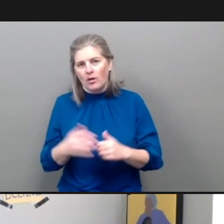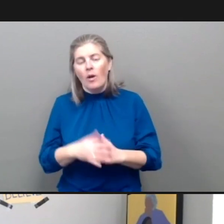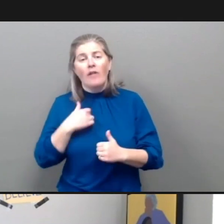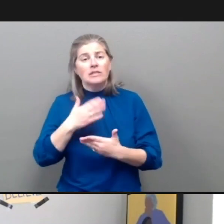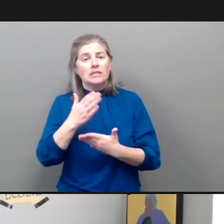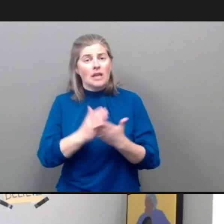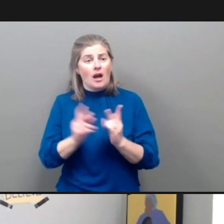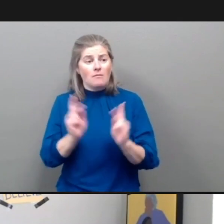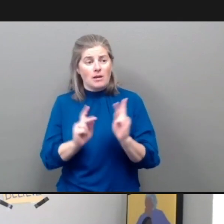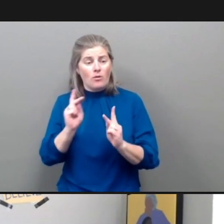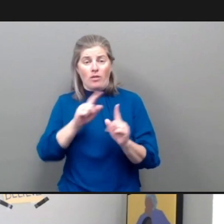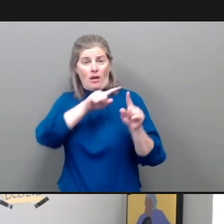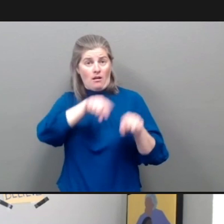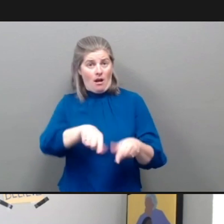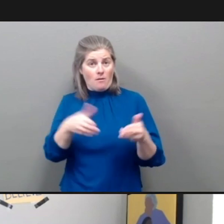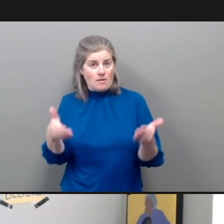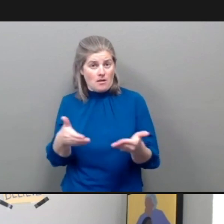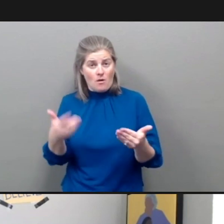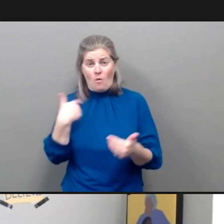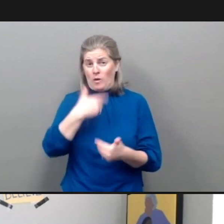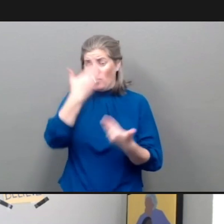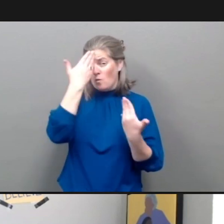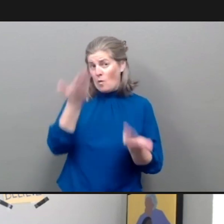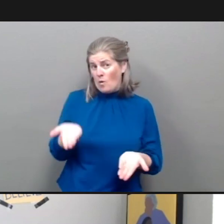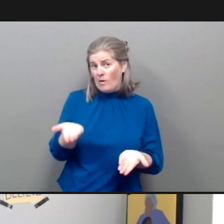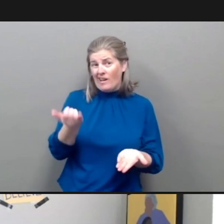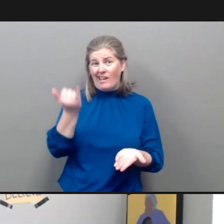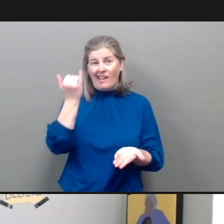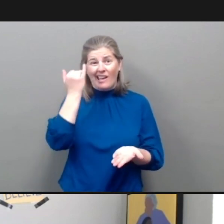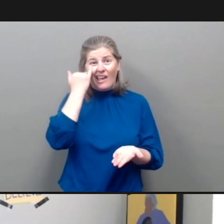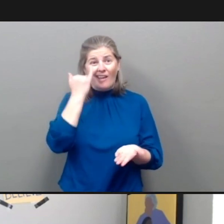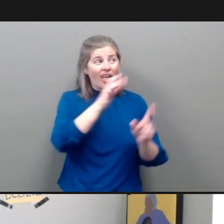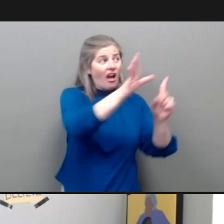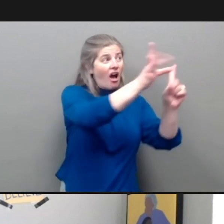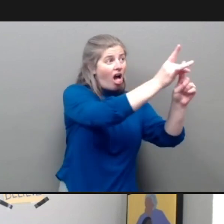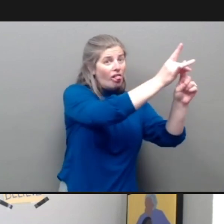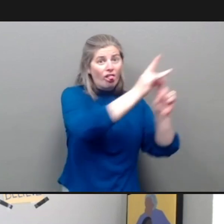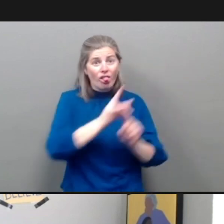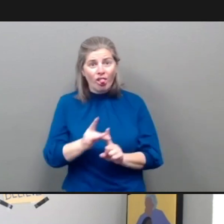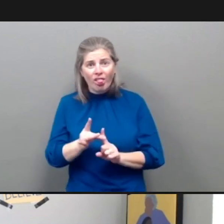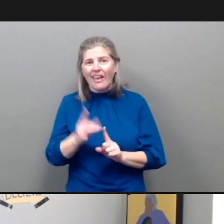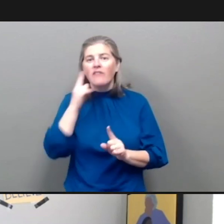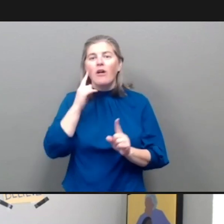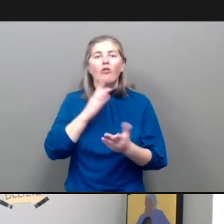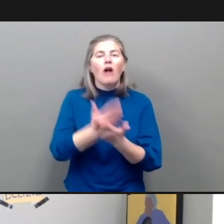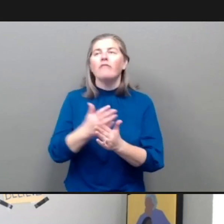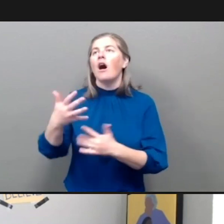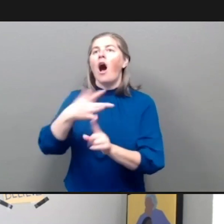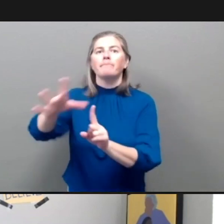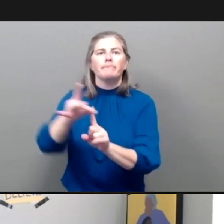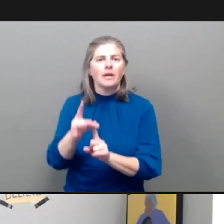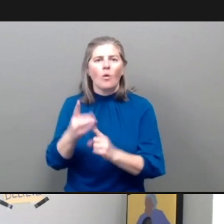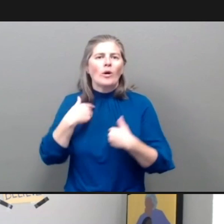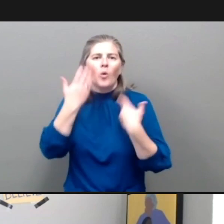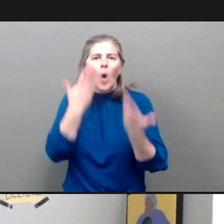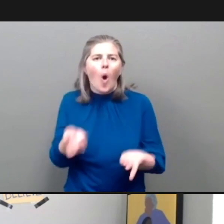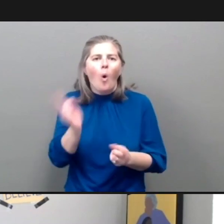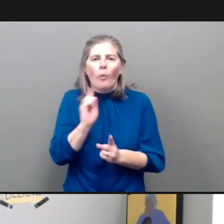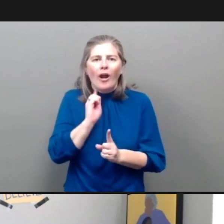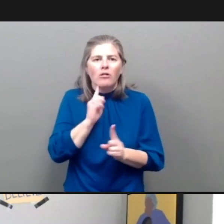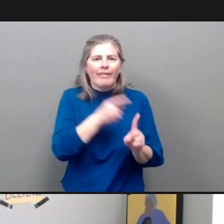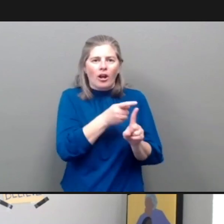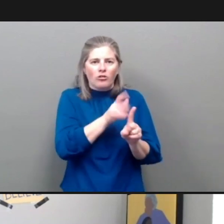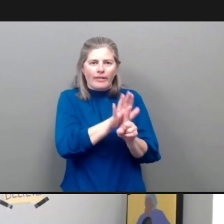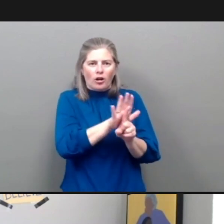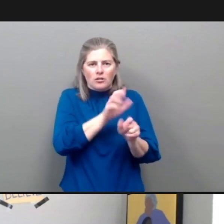who come here. Now, we don't know if they brought the COVID with them. Did they get it here? We don't always have that information. I